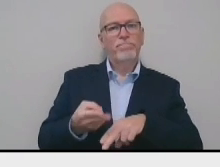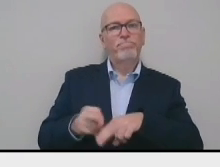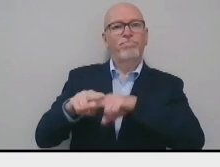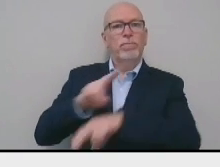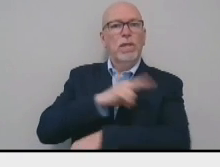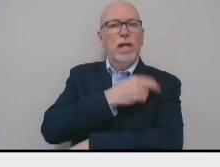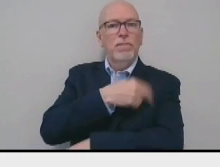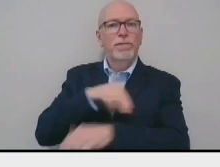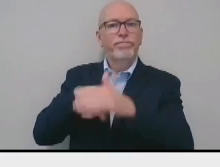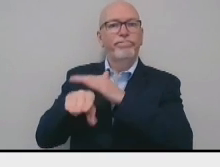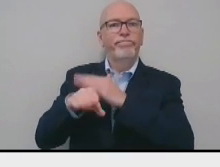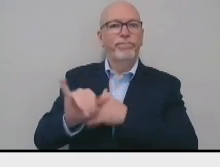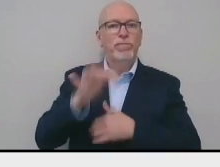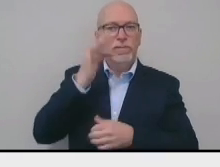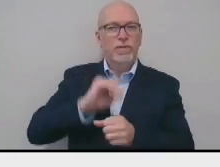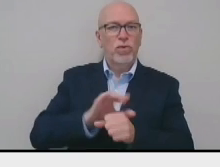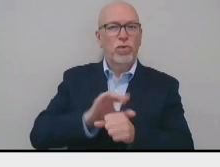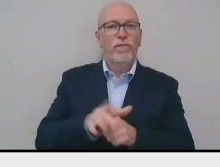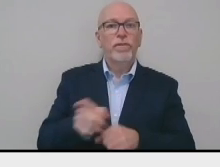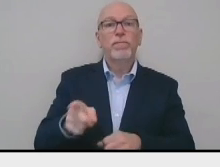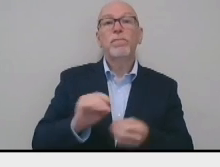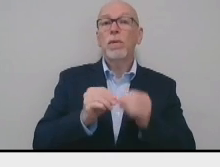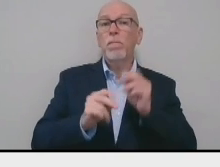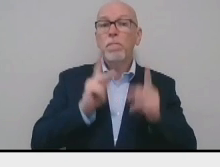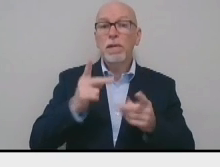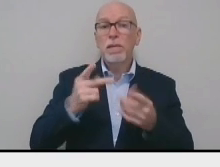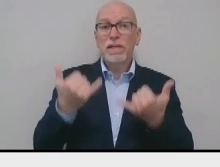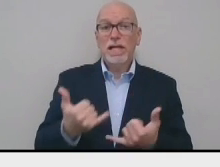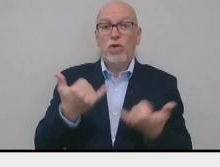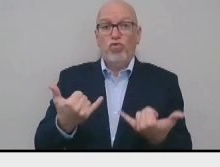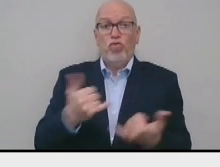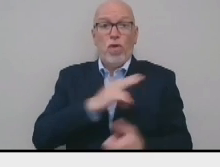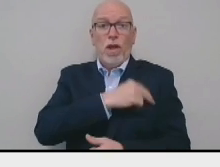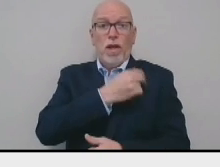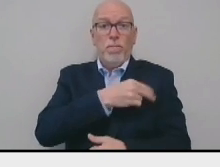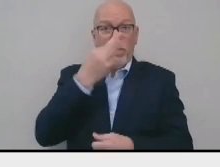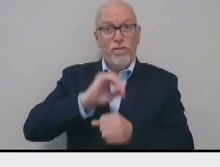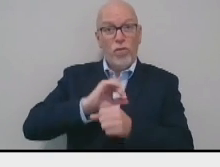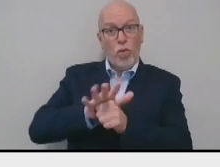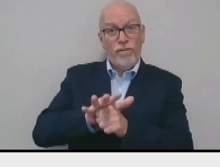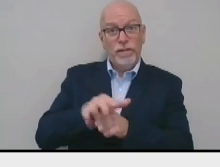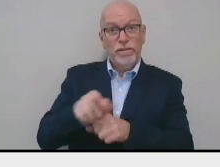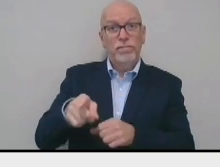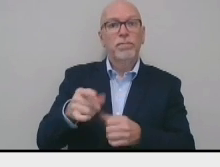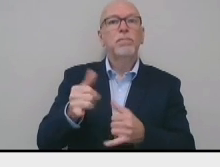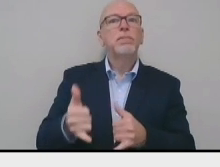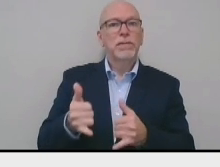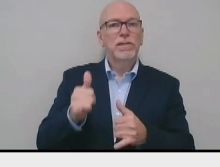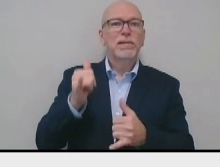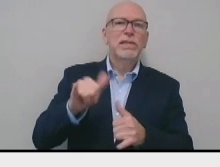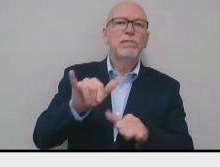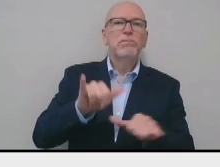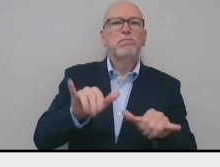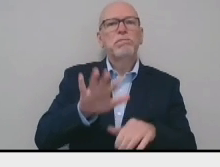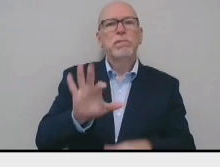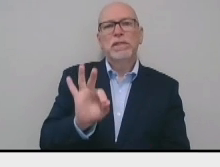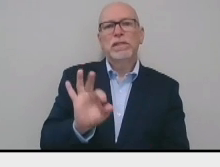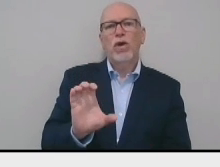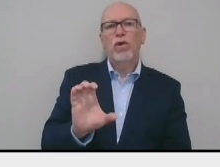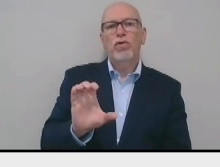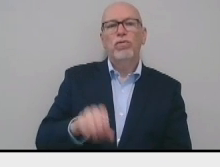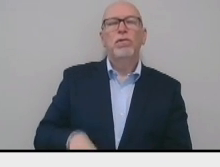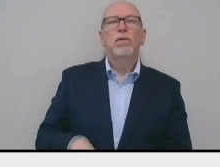due to COVID. The number of people currently hospitalized with COVID continues to hover around 900. It is